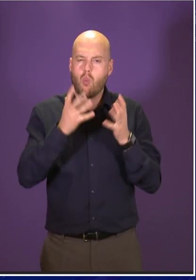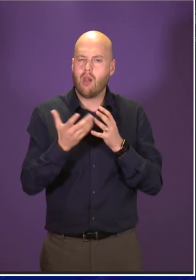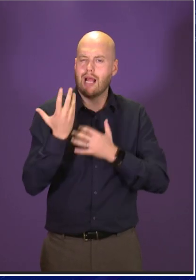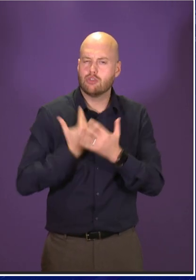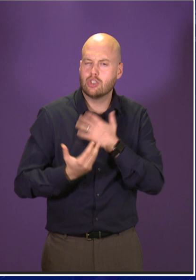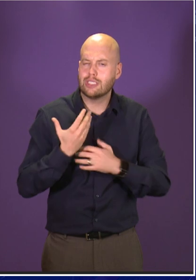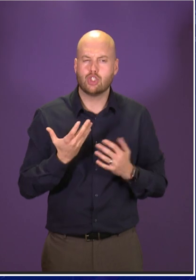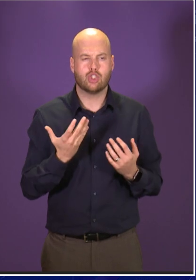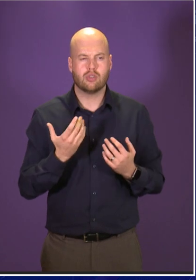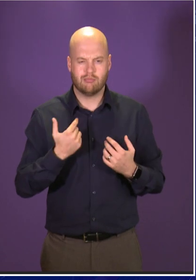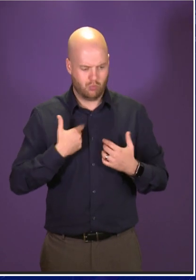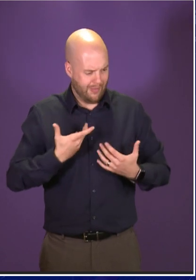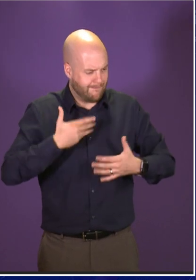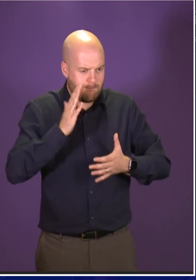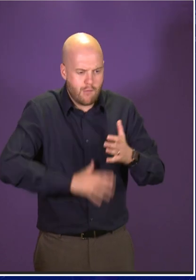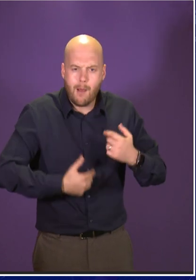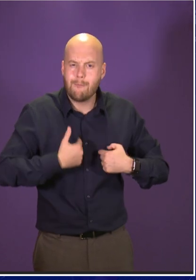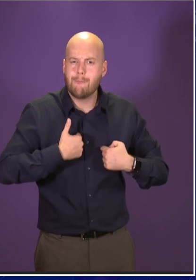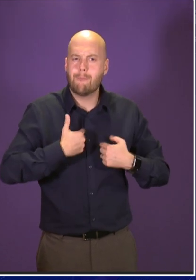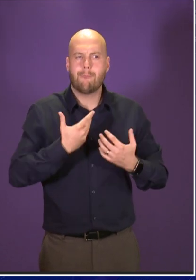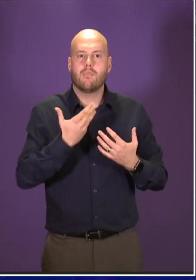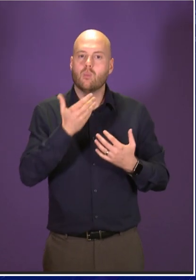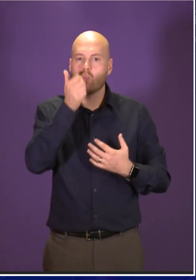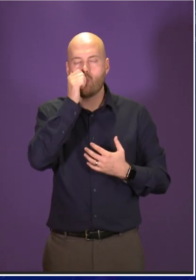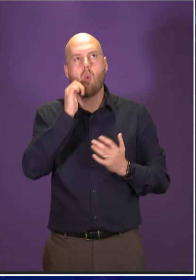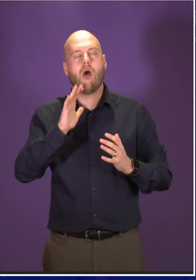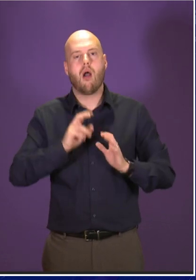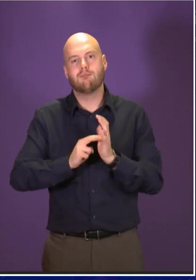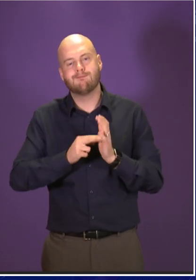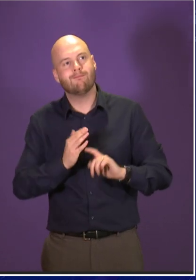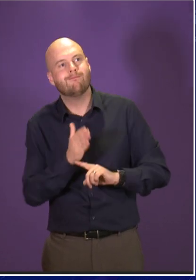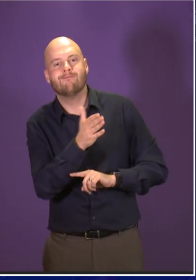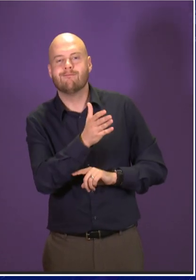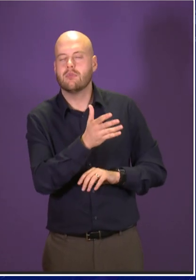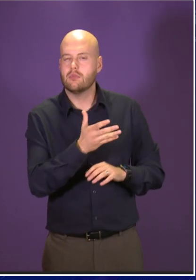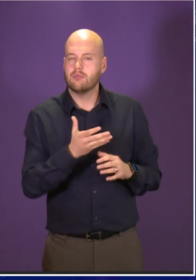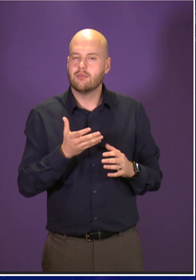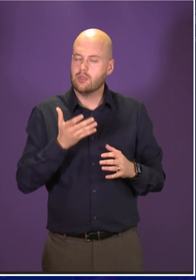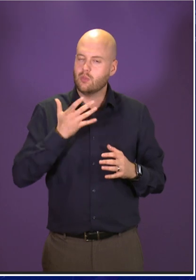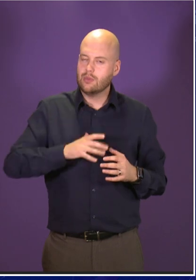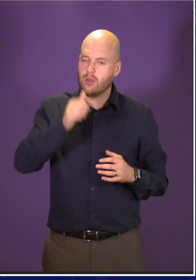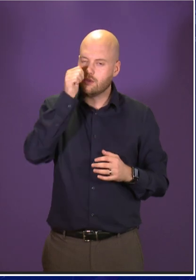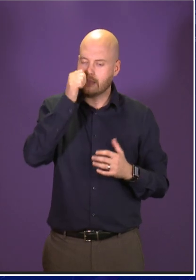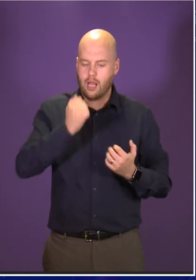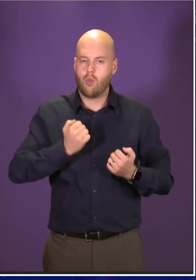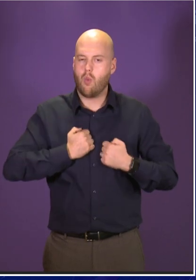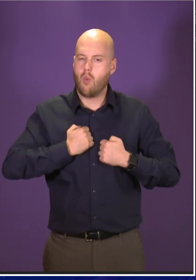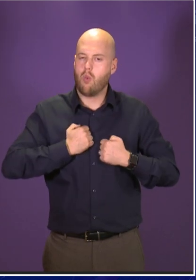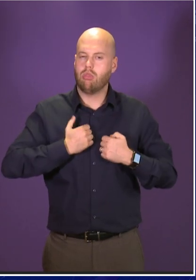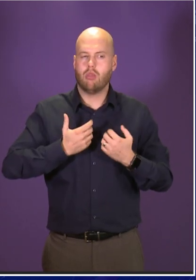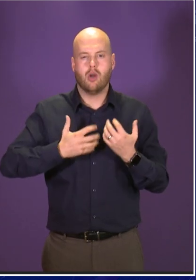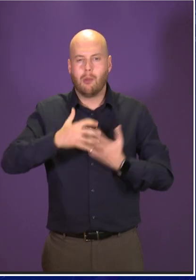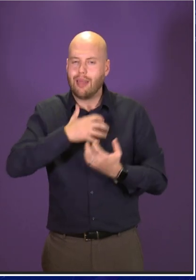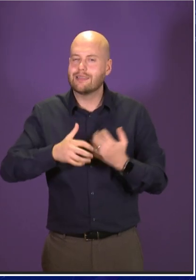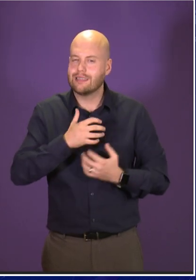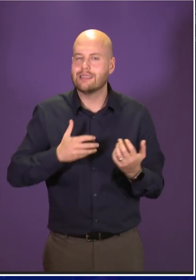our histories and where we came from so we know where we might be going, and understanding of our own complexities, but the